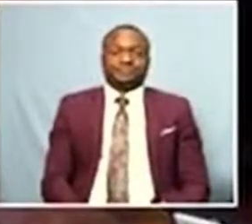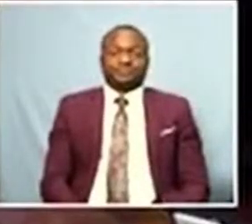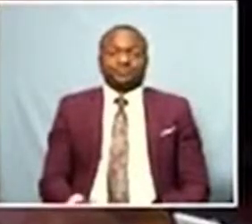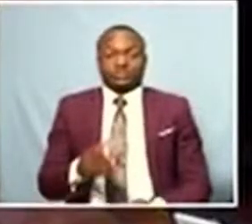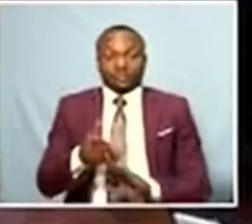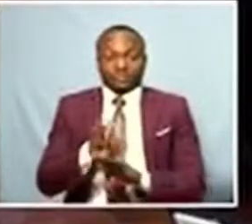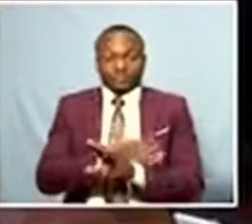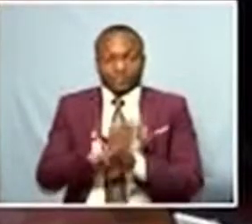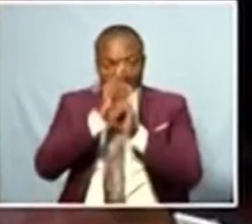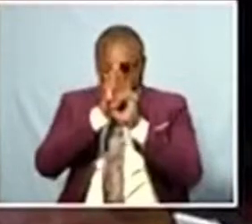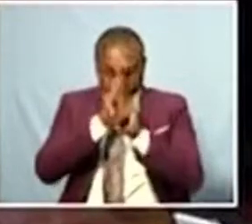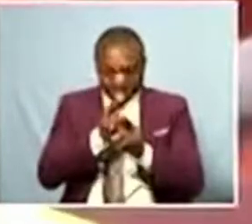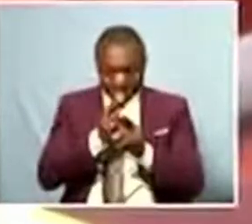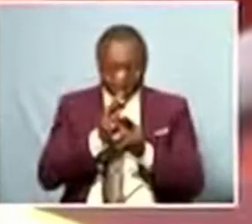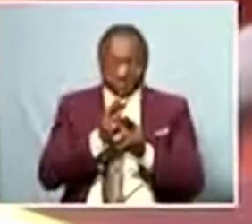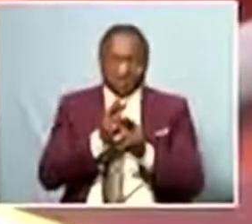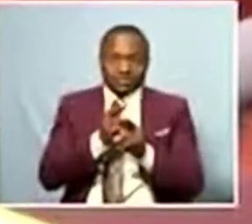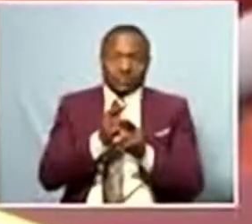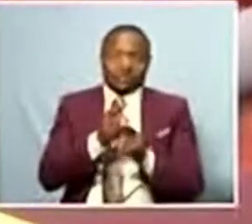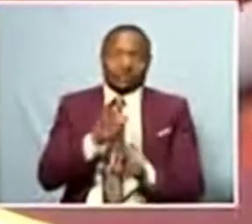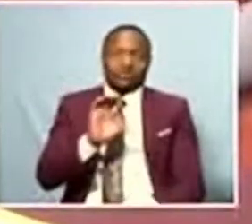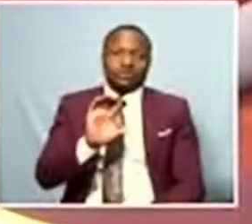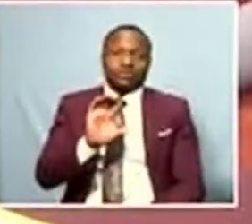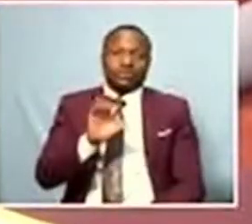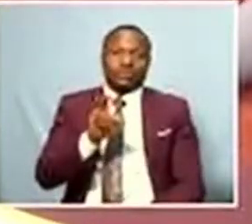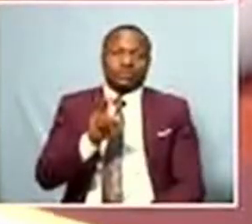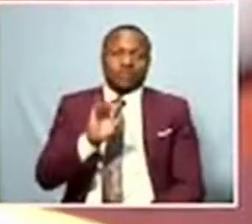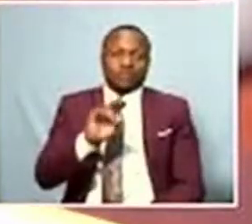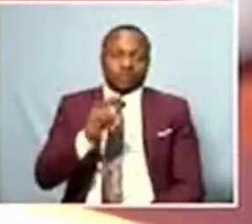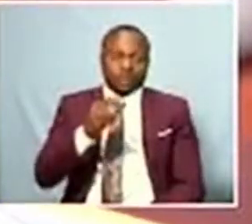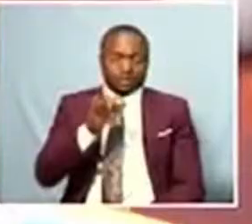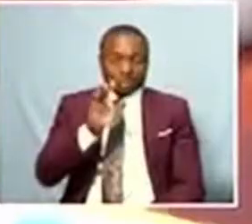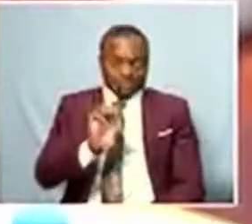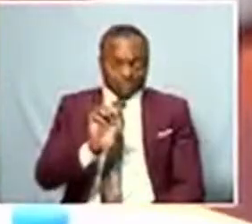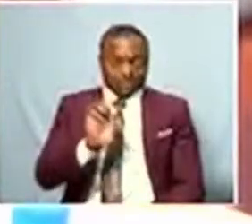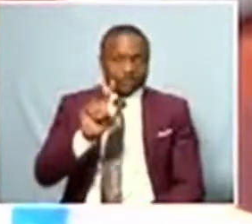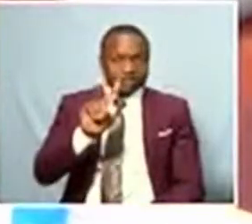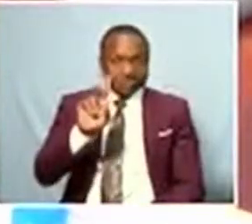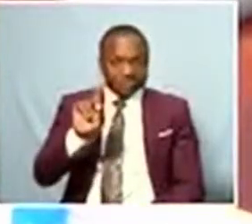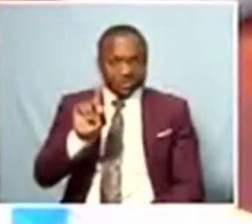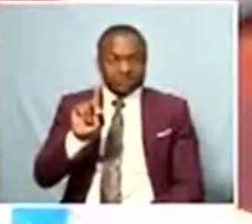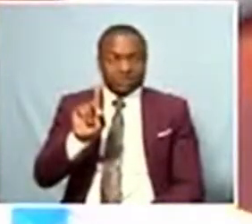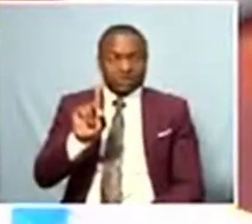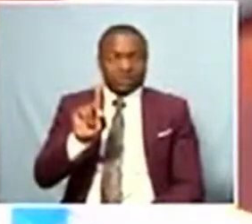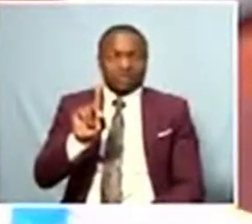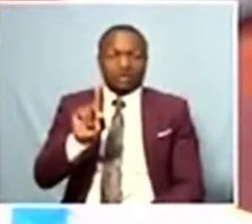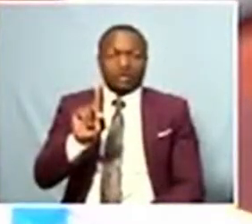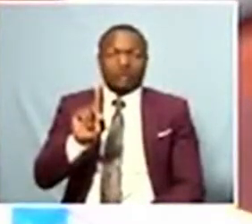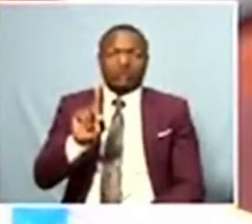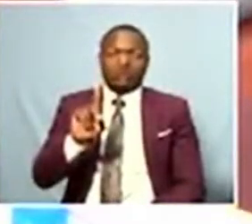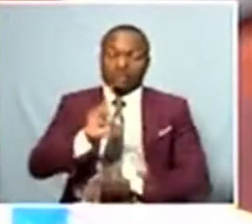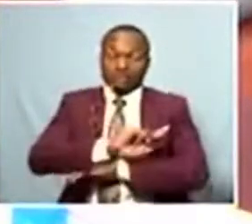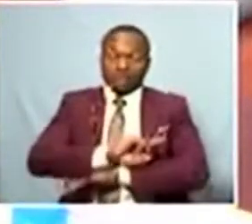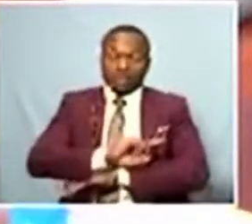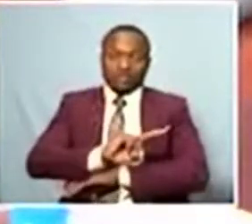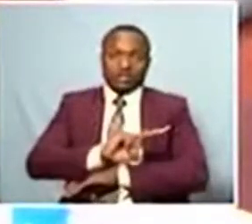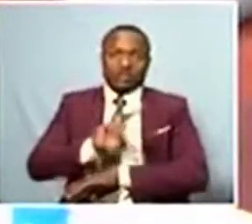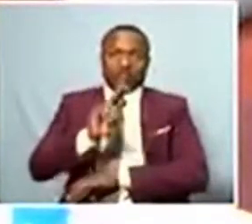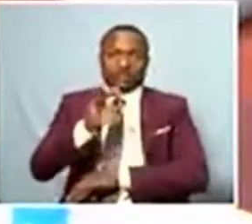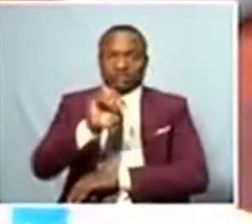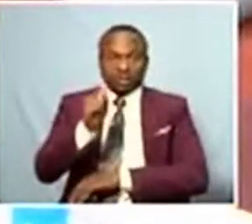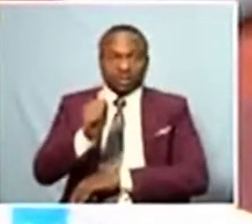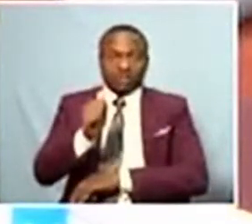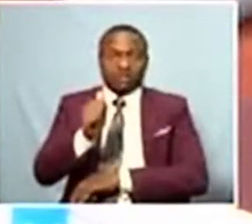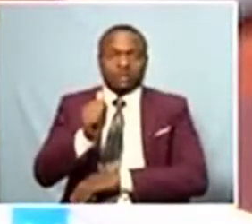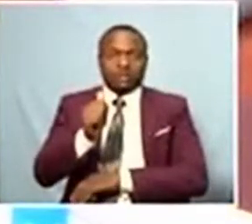Before Honorable Chwe comes on, 21 days is visa application. What about issues of permits, citizenship,